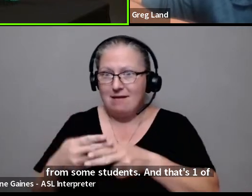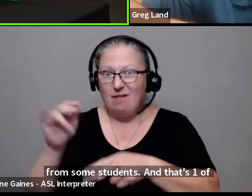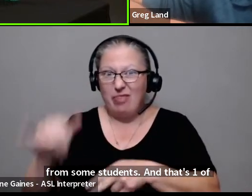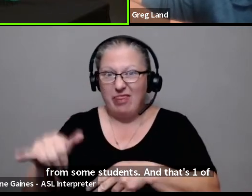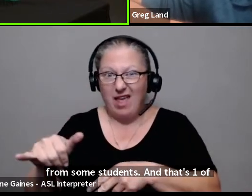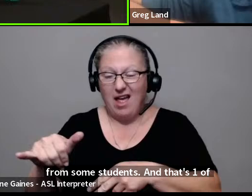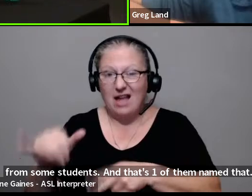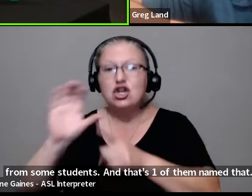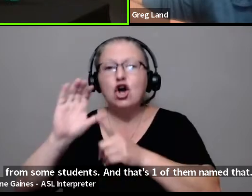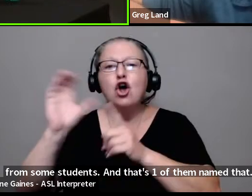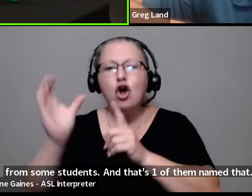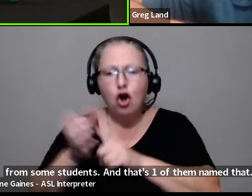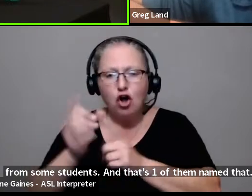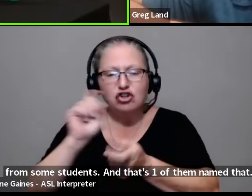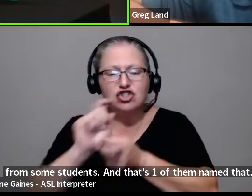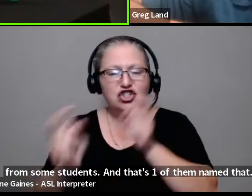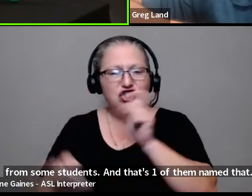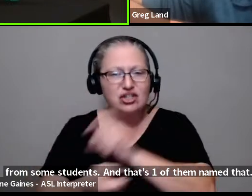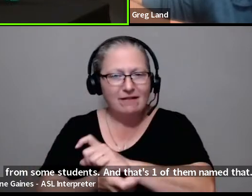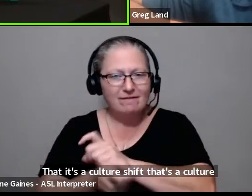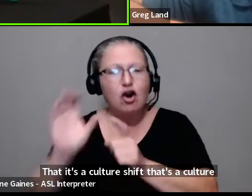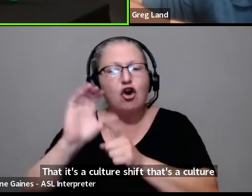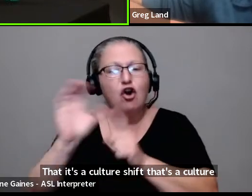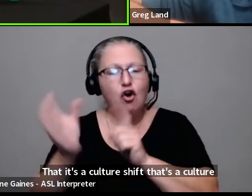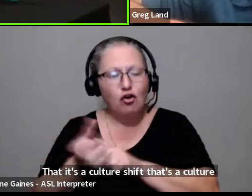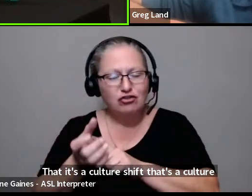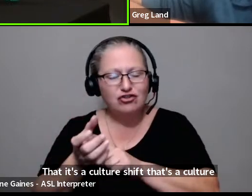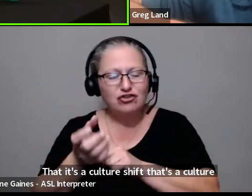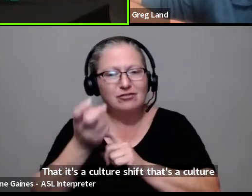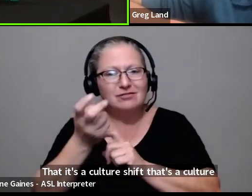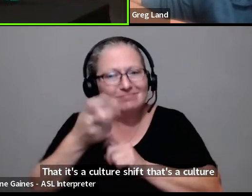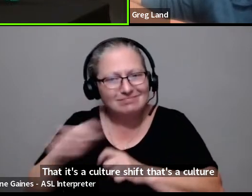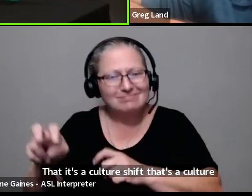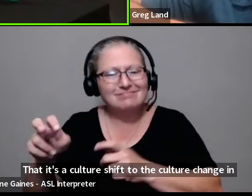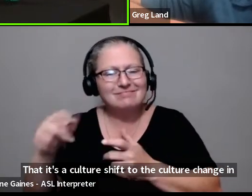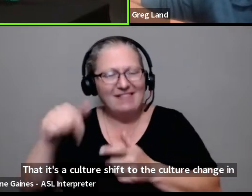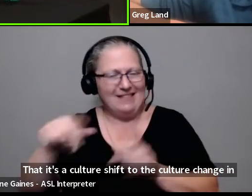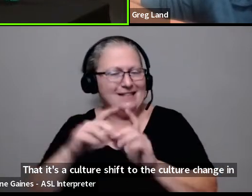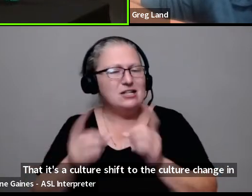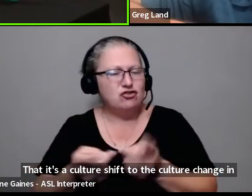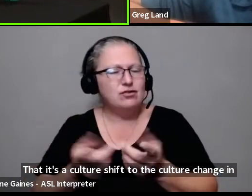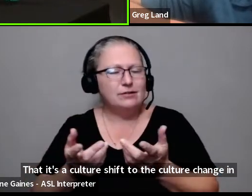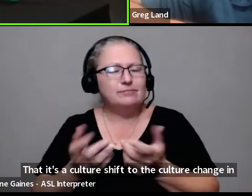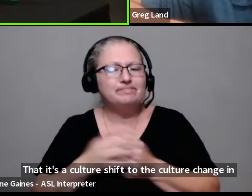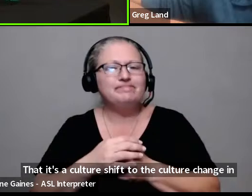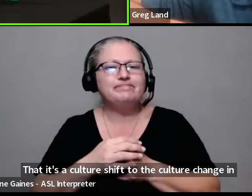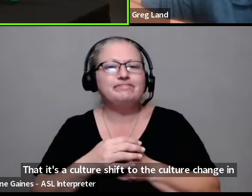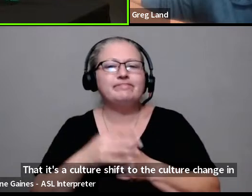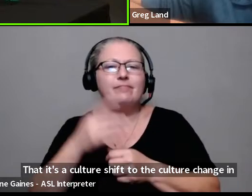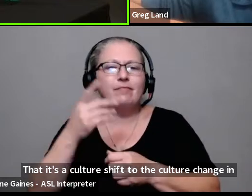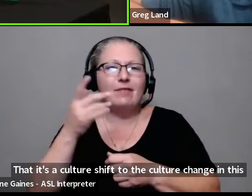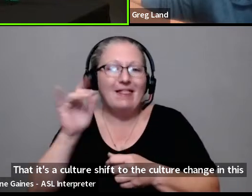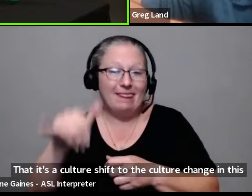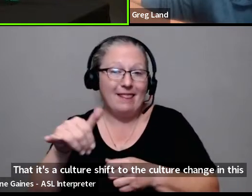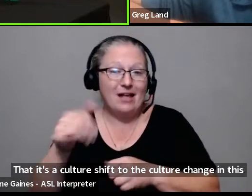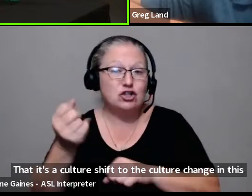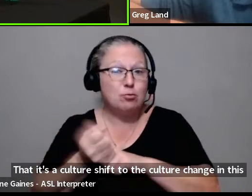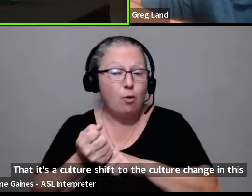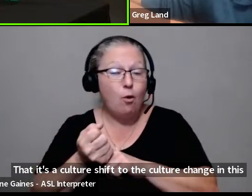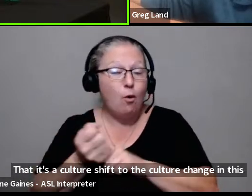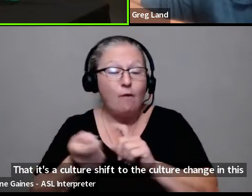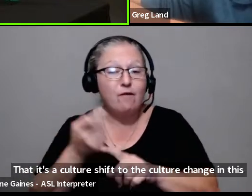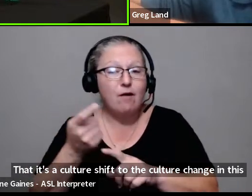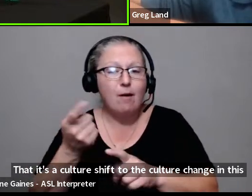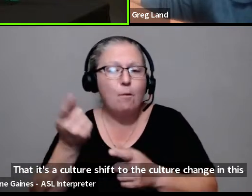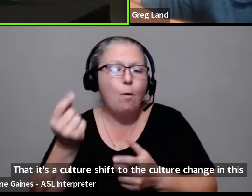it's a culture shift, it's a culture change in this district. And I think that's supported by